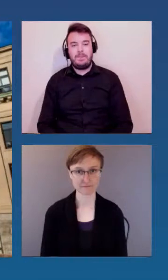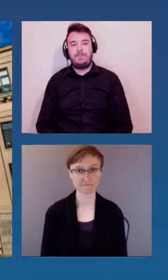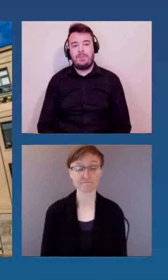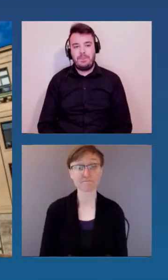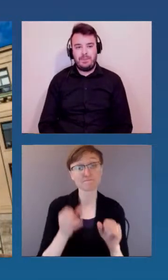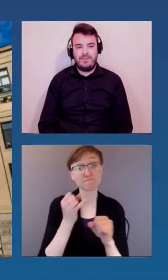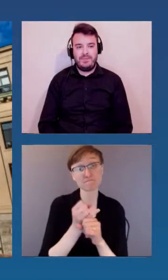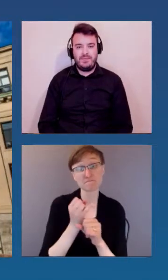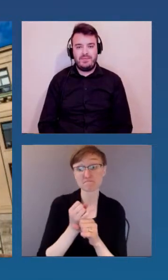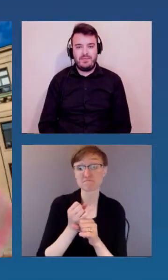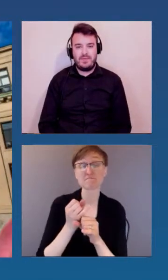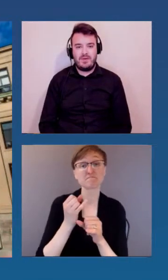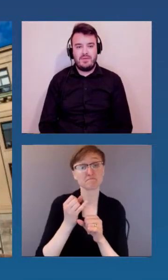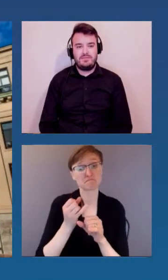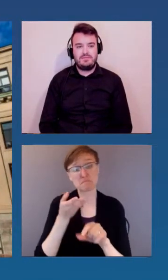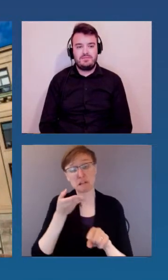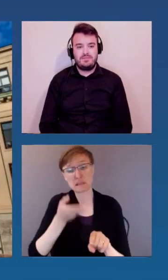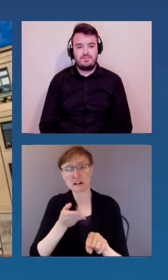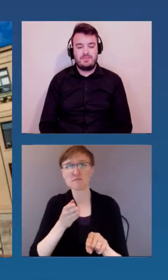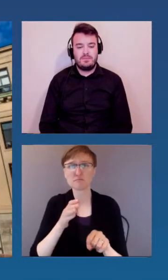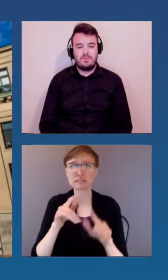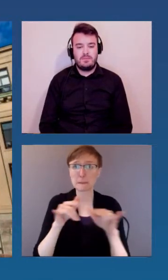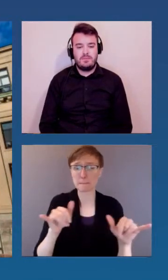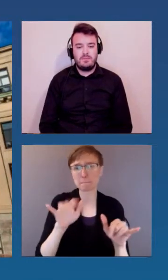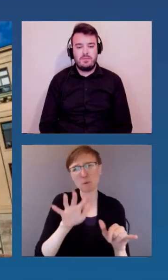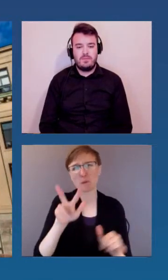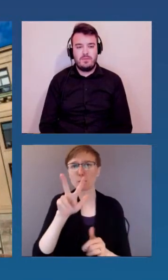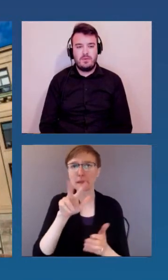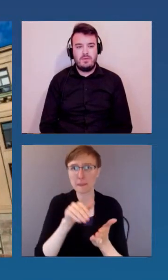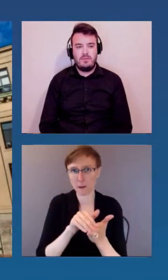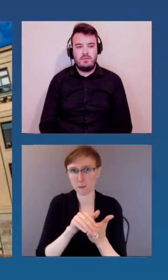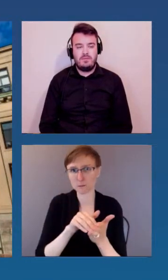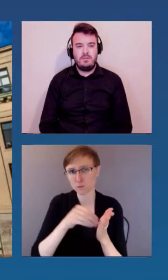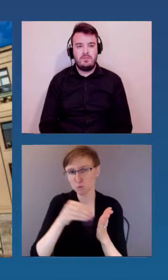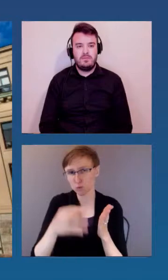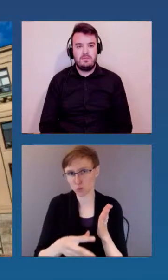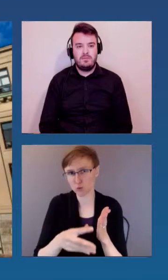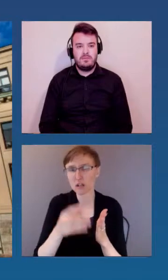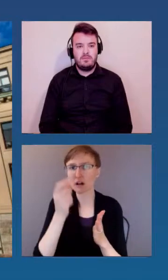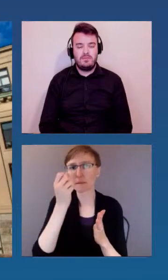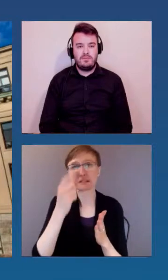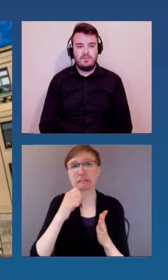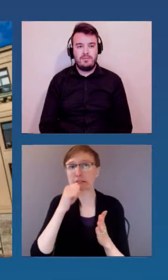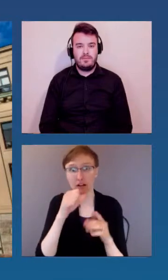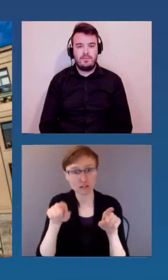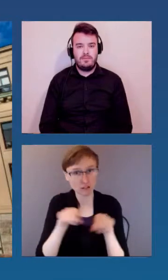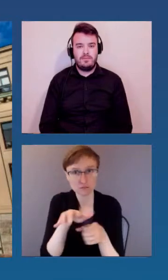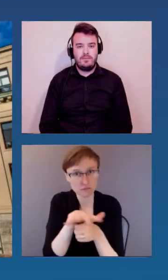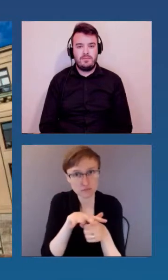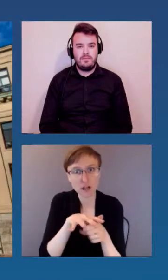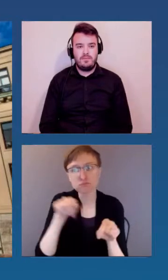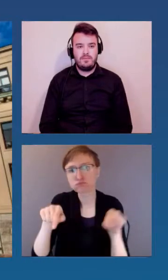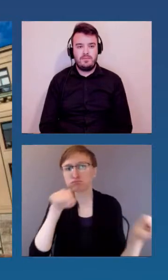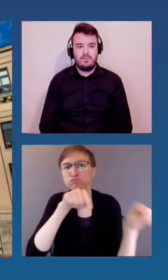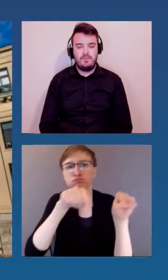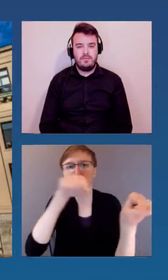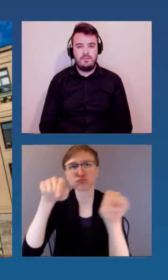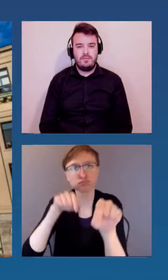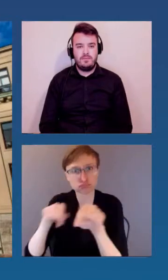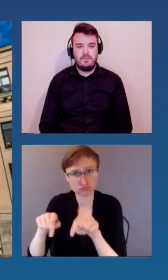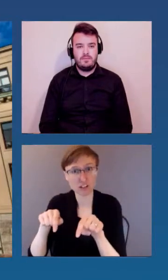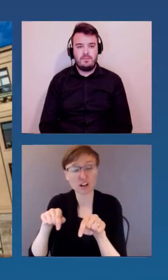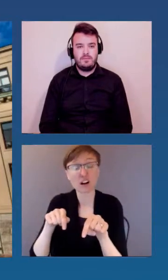on campus, and there's been no incidents and no outbreaks. So we'd really dearly love to keep it that way.